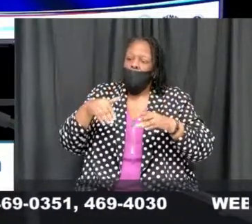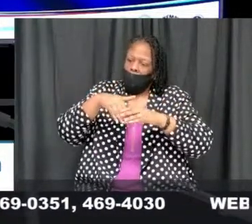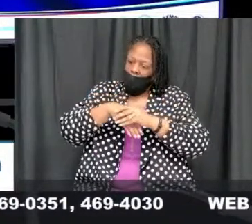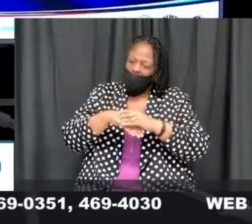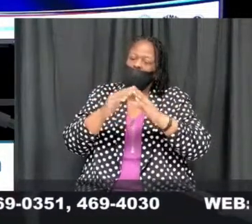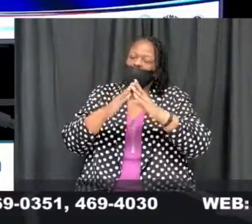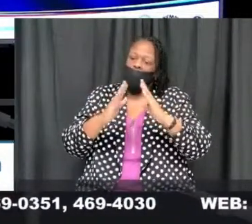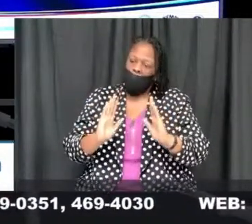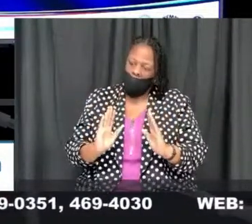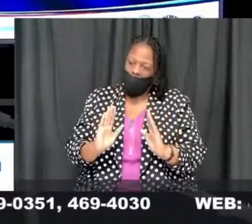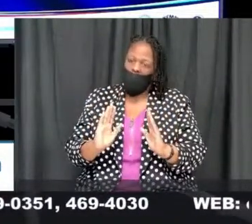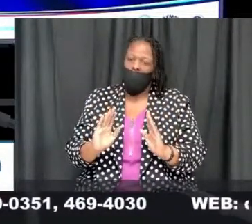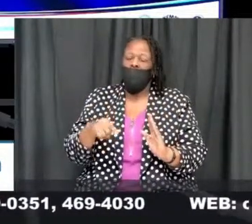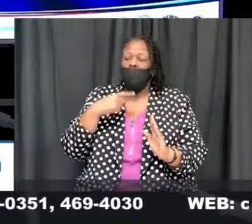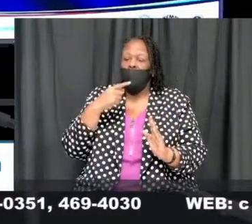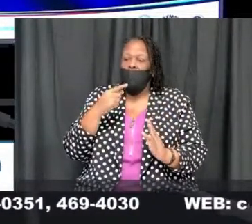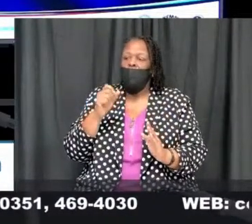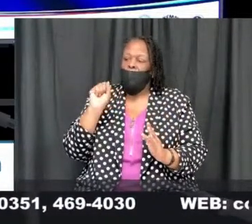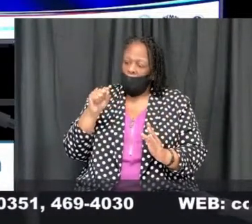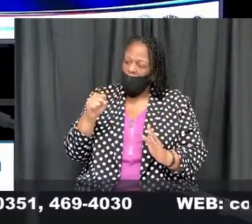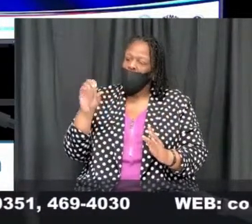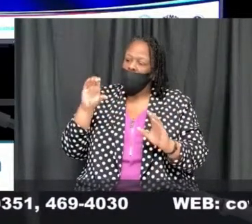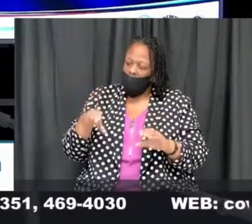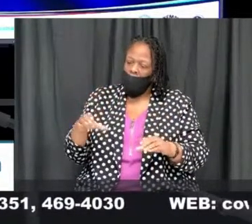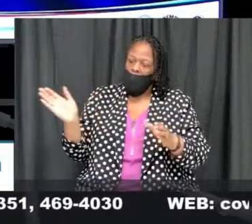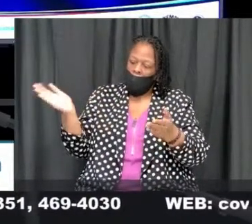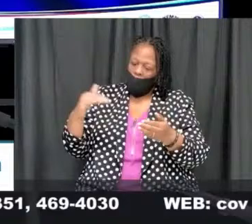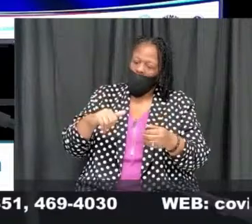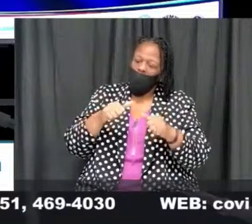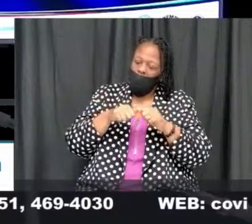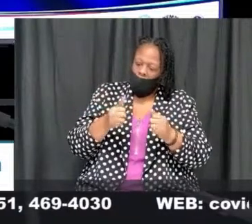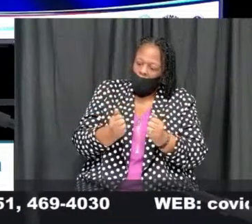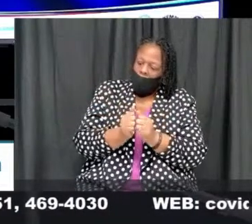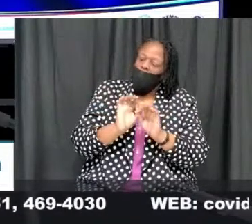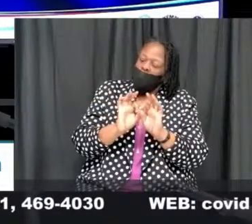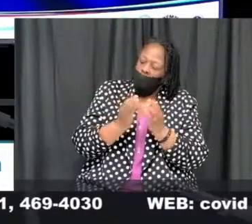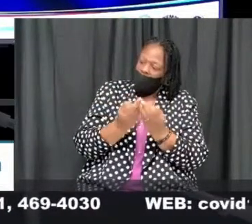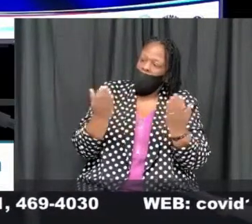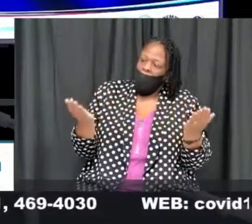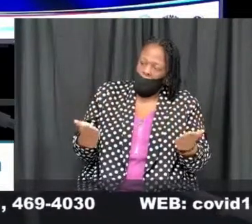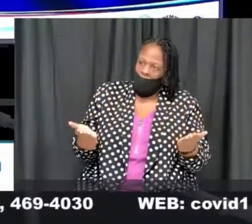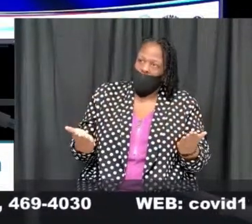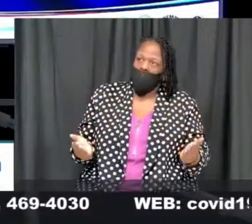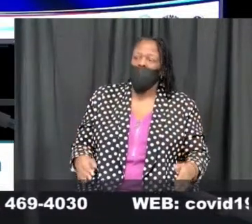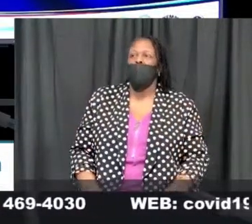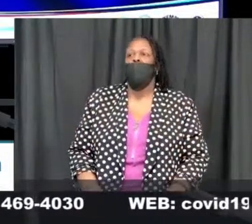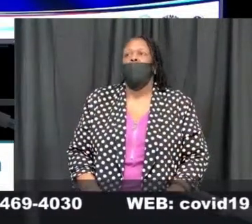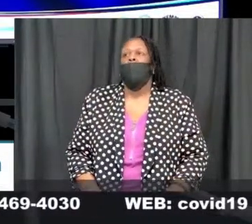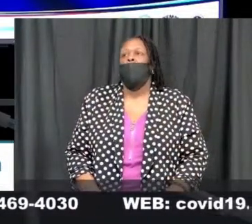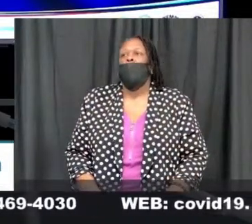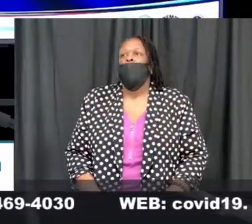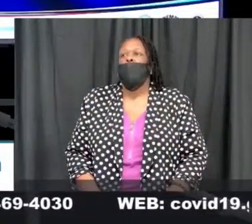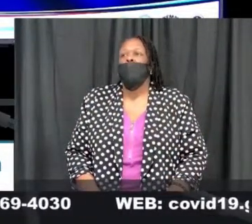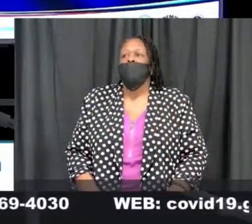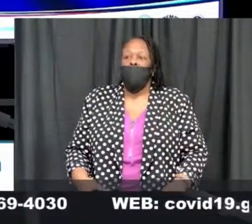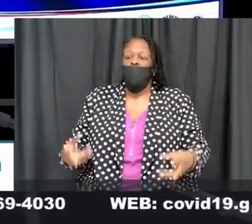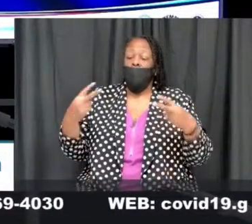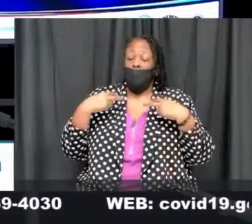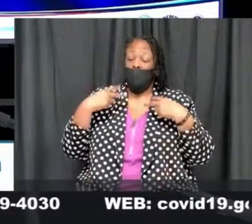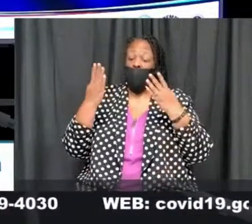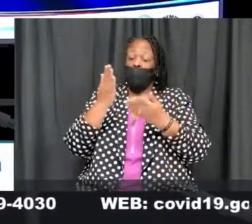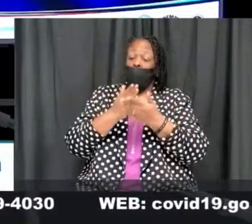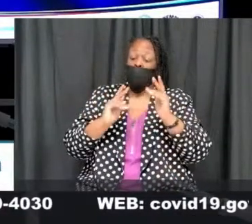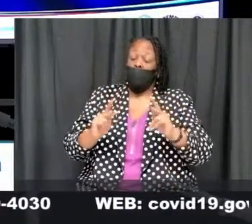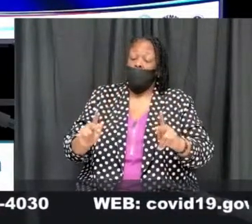home as a form of sponsorship, or families or St. Vincentians, who are living in St. Kitts and